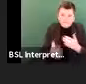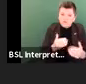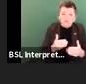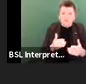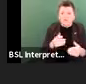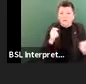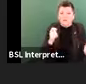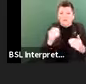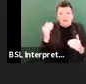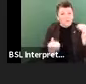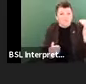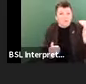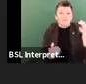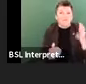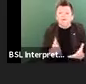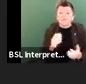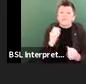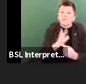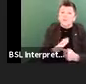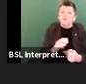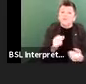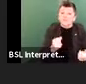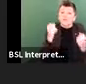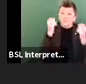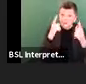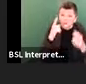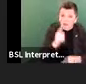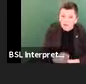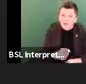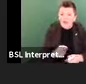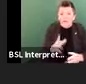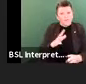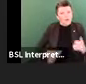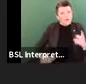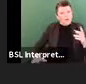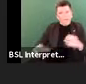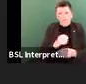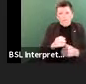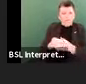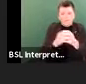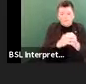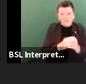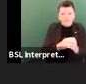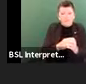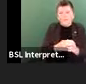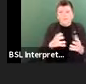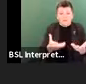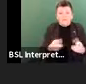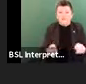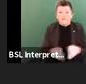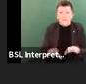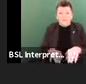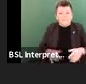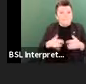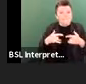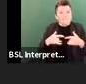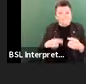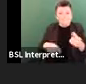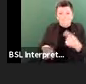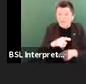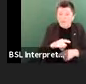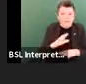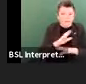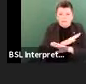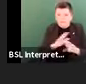notice that these perceptions are held by all population groups. So they are not differentiated in terms